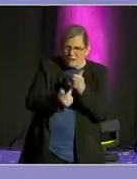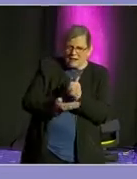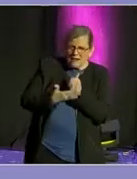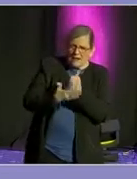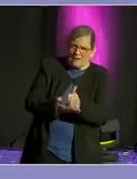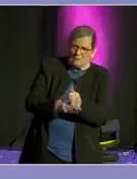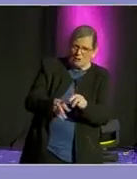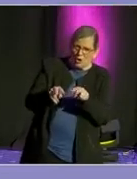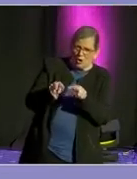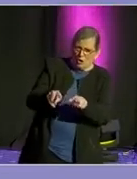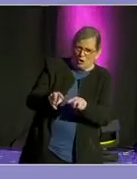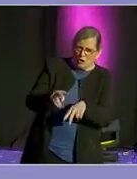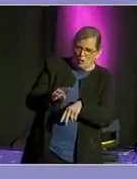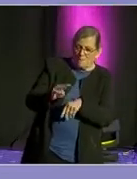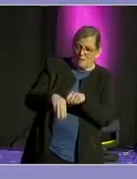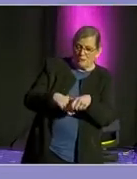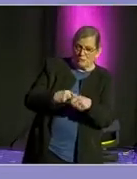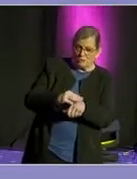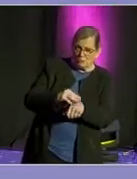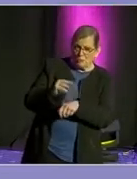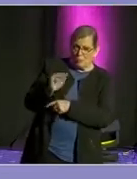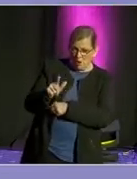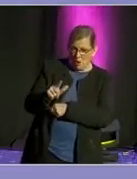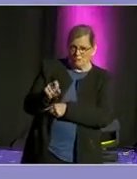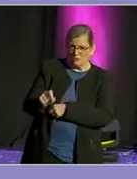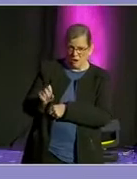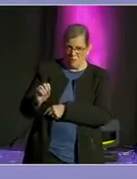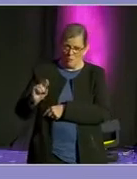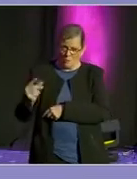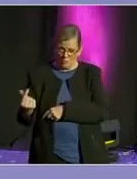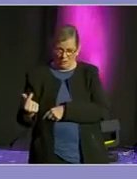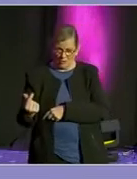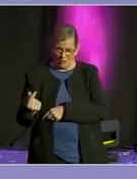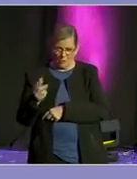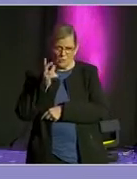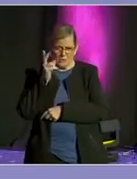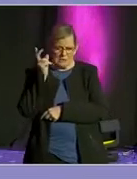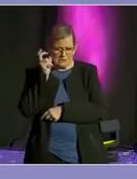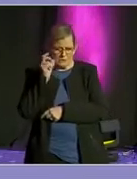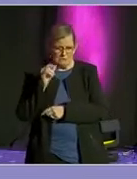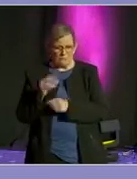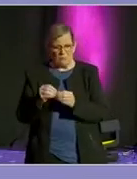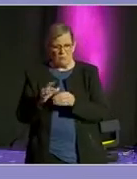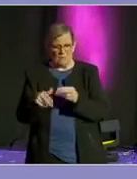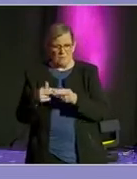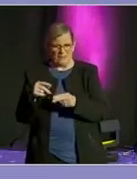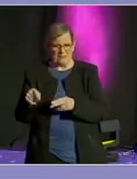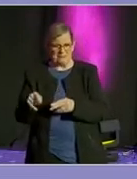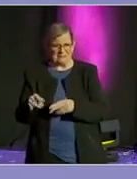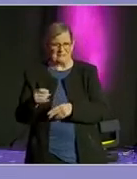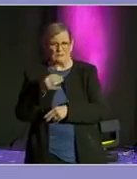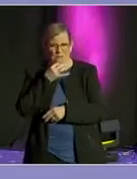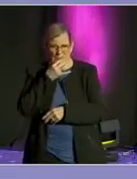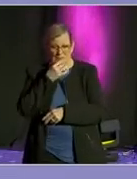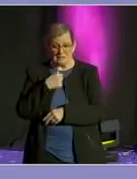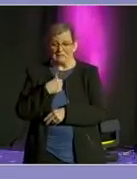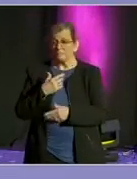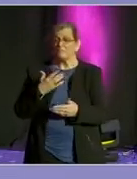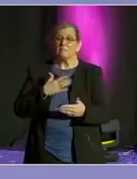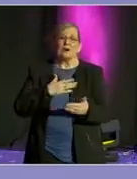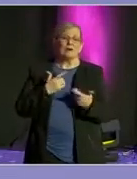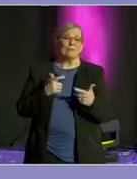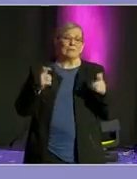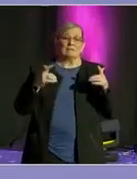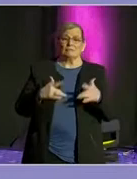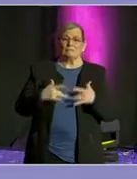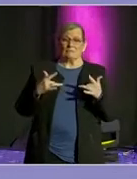nationalmall.org. You'll be hearing more about this over the next several weeks. Now it's my great pleasure to welcome Jeff